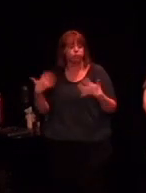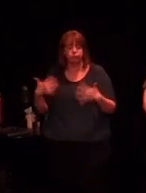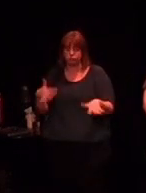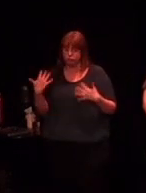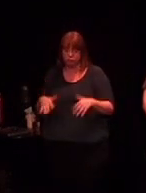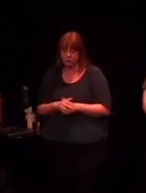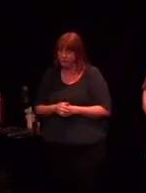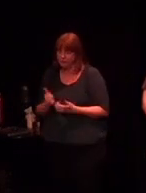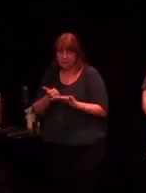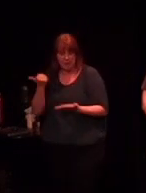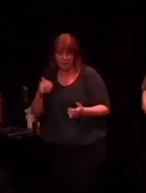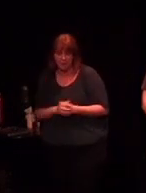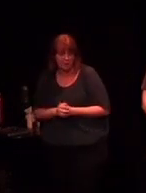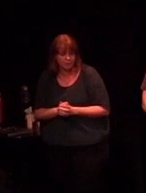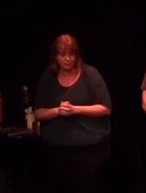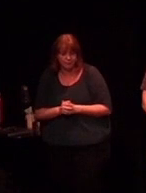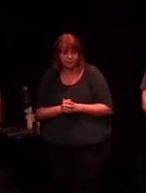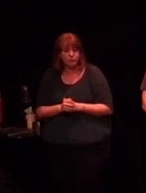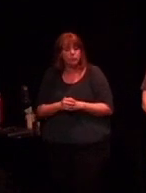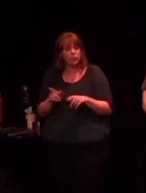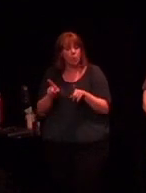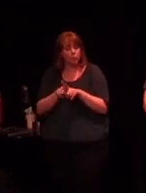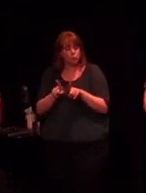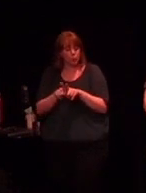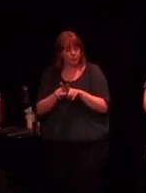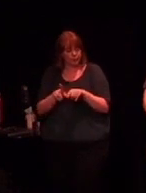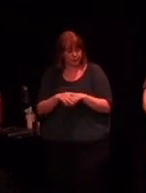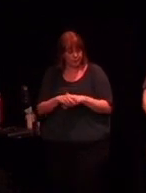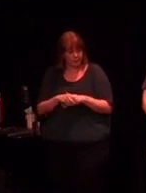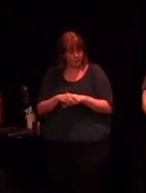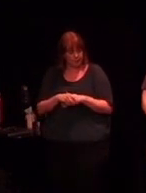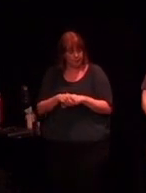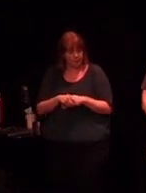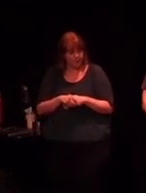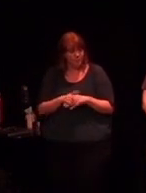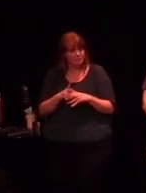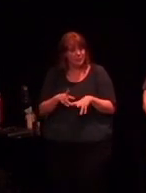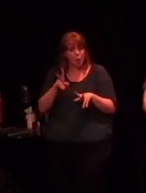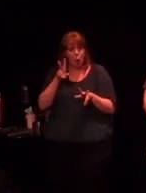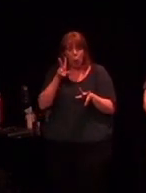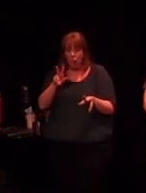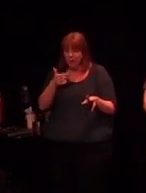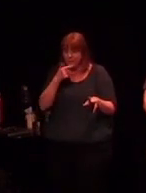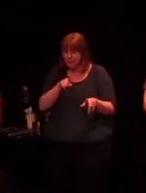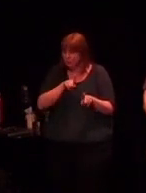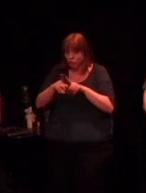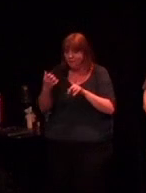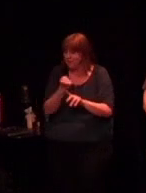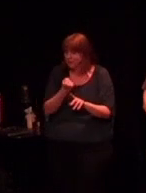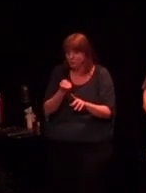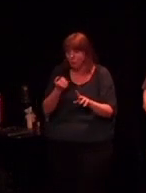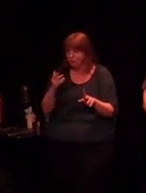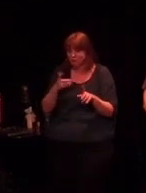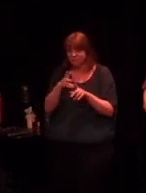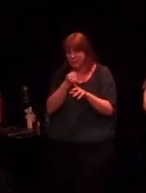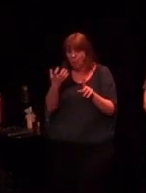incredible. And the other thing to mention that I want to say is just looking at people trying to find opportunities.